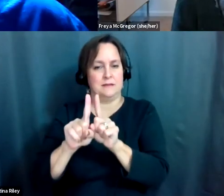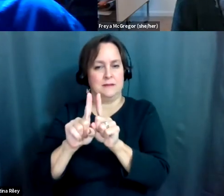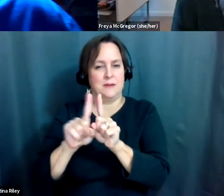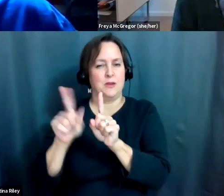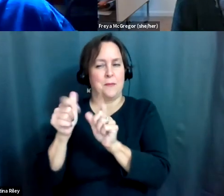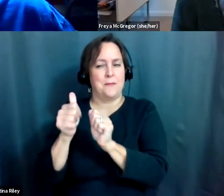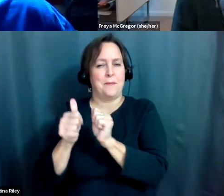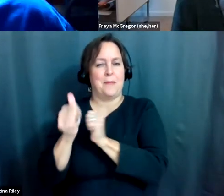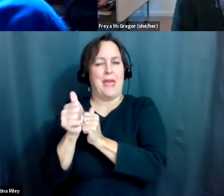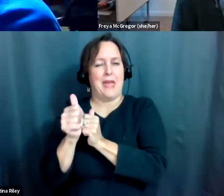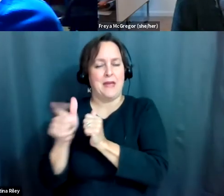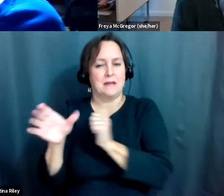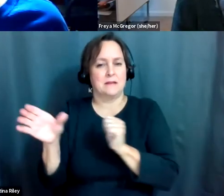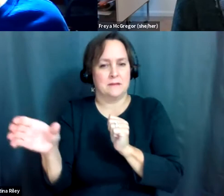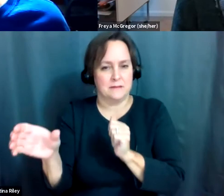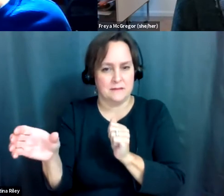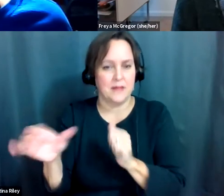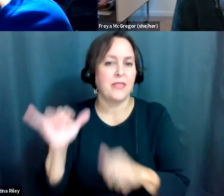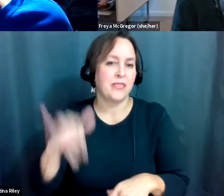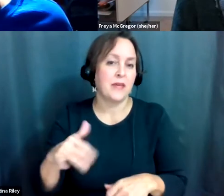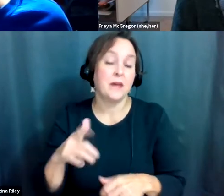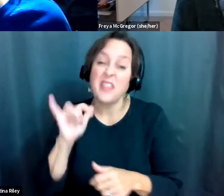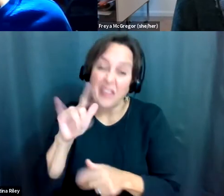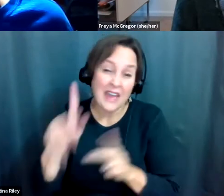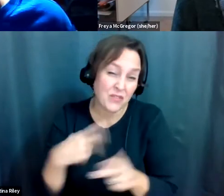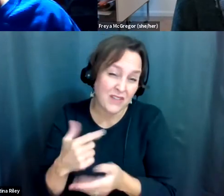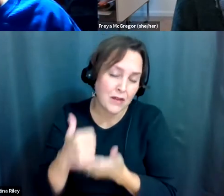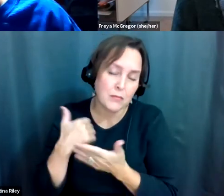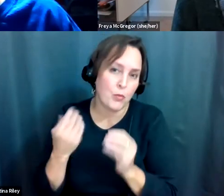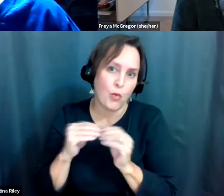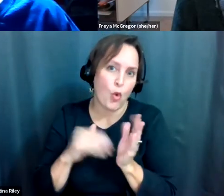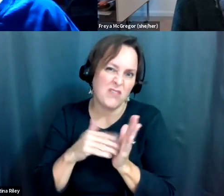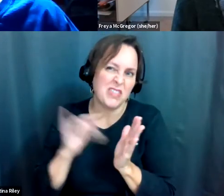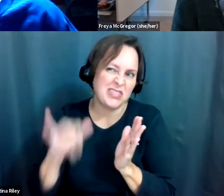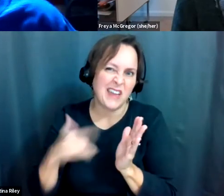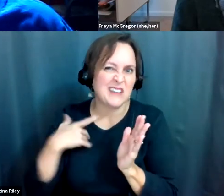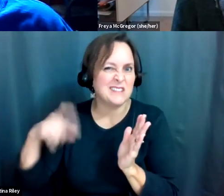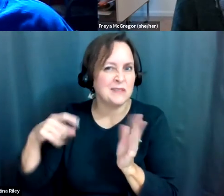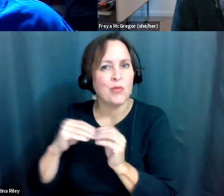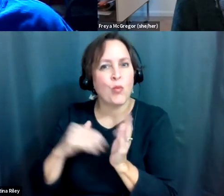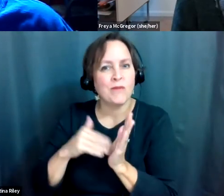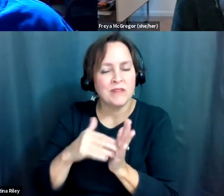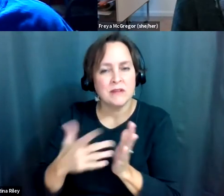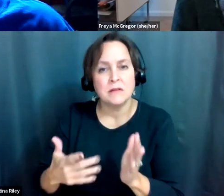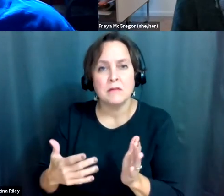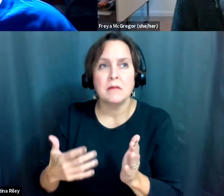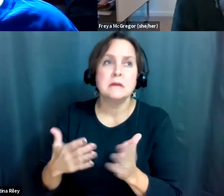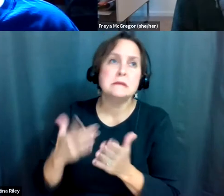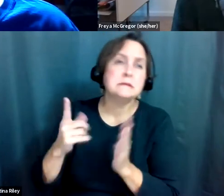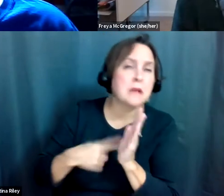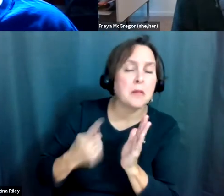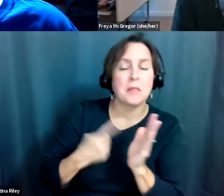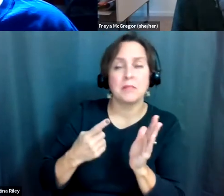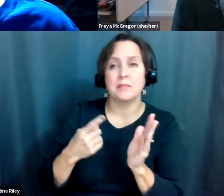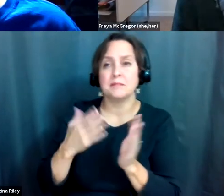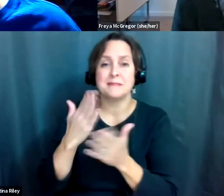the kind of help I probably need more often than, than anything. Um, or, you know, there are lots of other situations that are difficult for a person who's